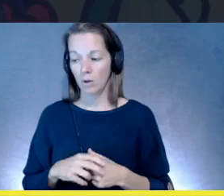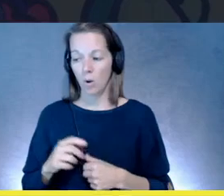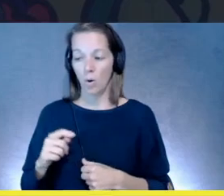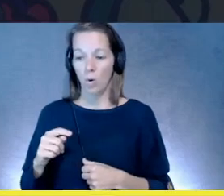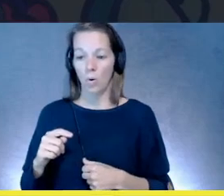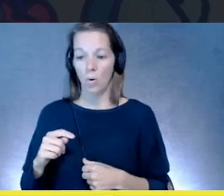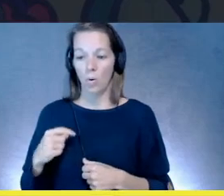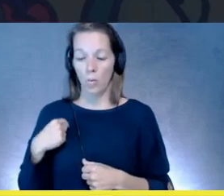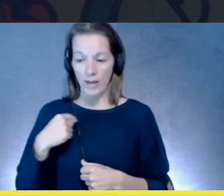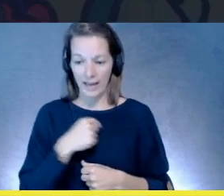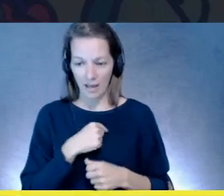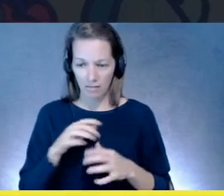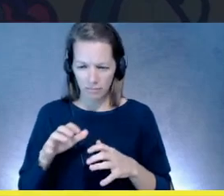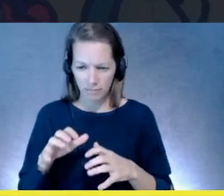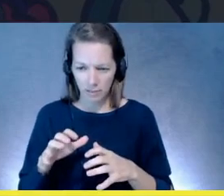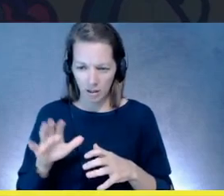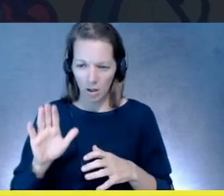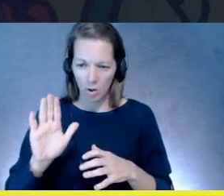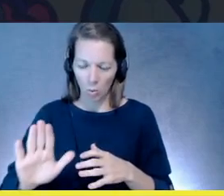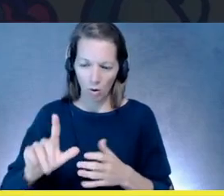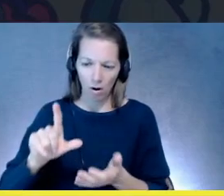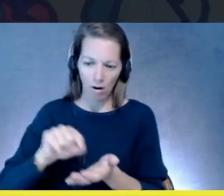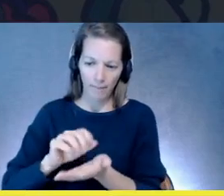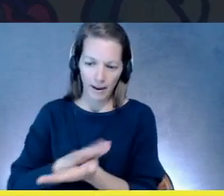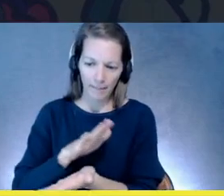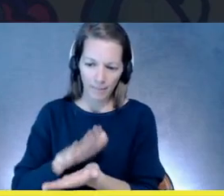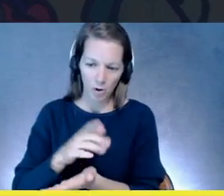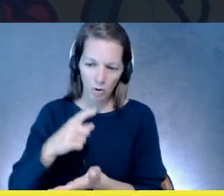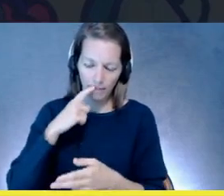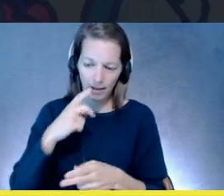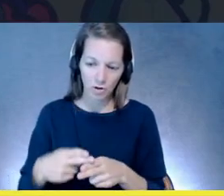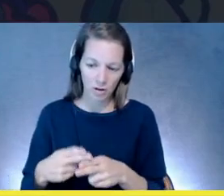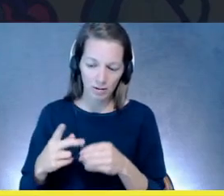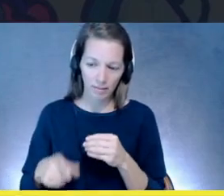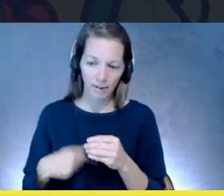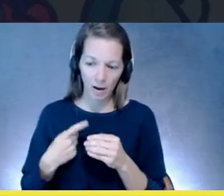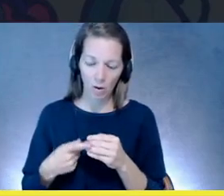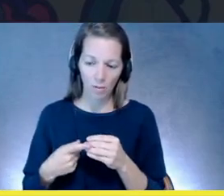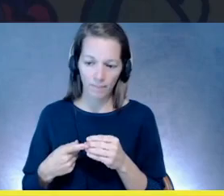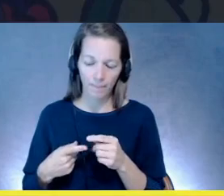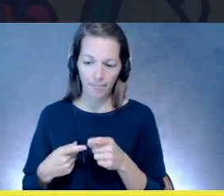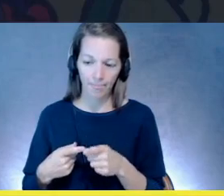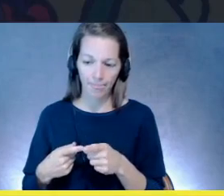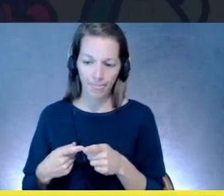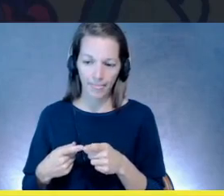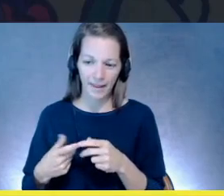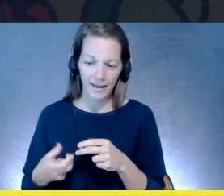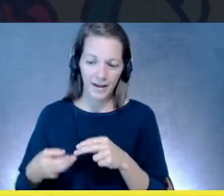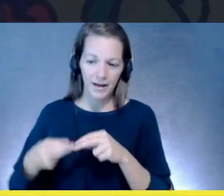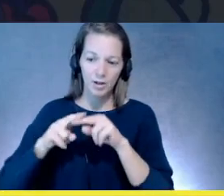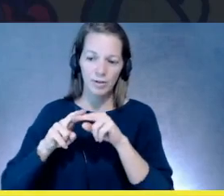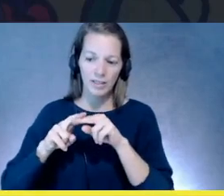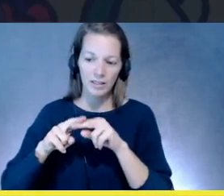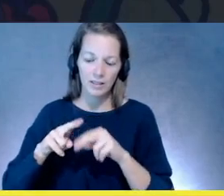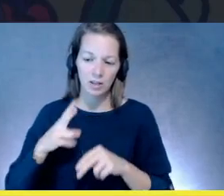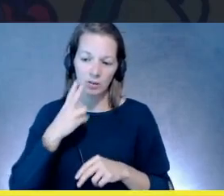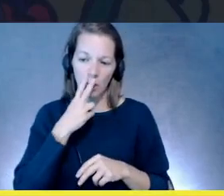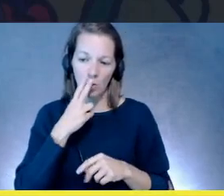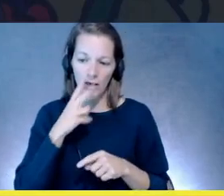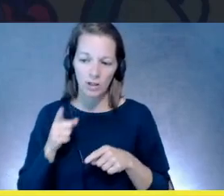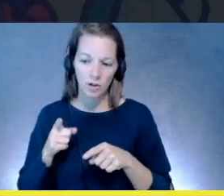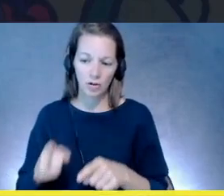In your paper, you had mentioned a little bit about this increase in smoking during pregnancy